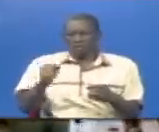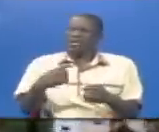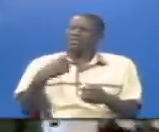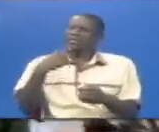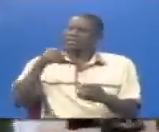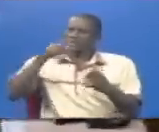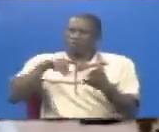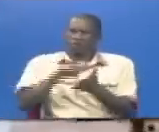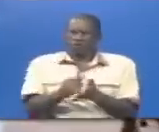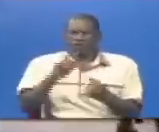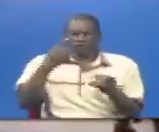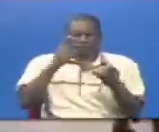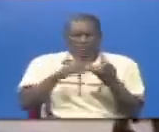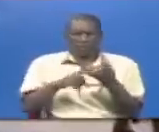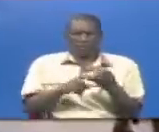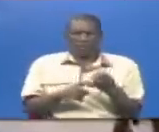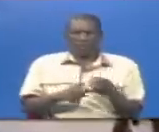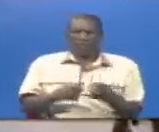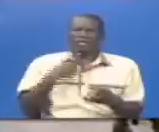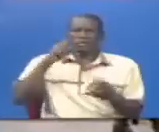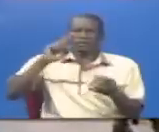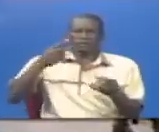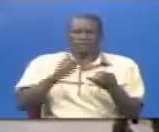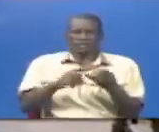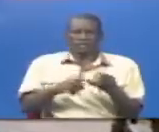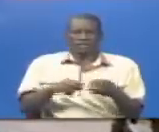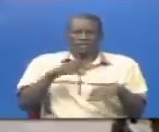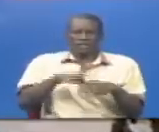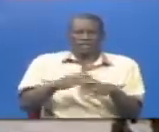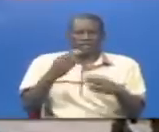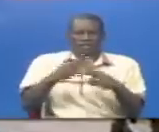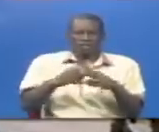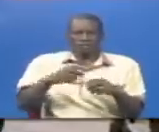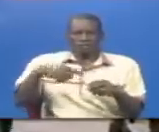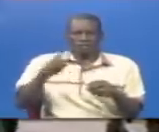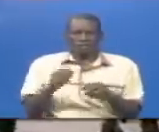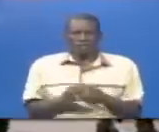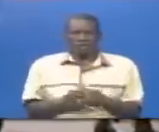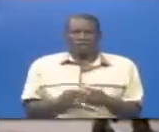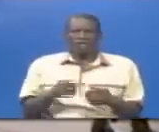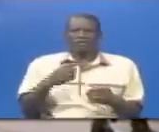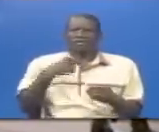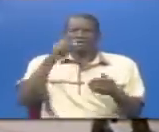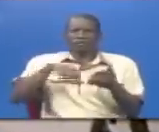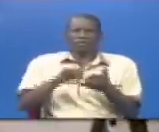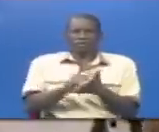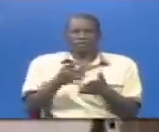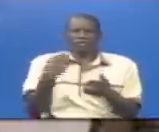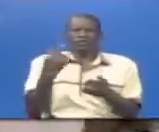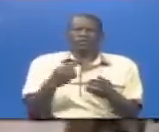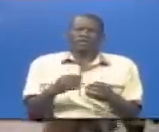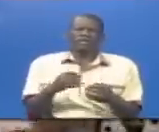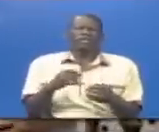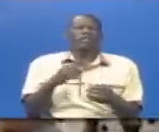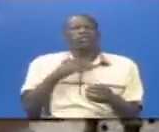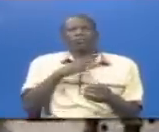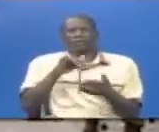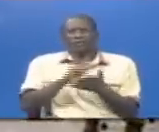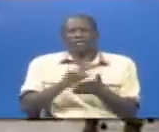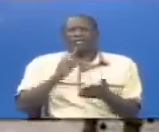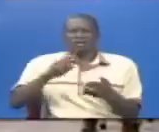claiming one, let me get his name right. They are claiming, these are just claims, they're saying